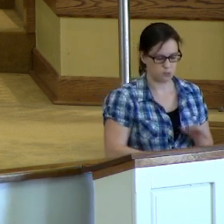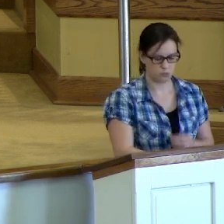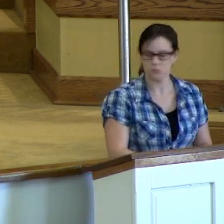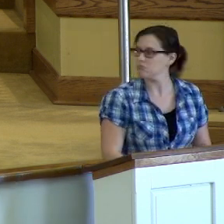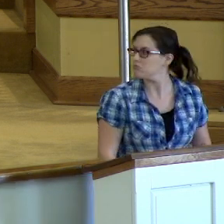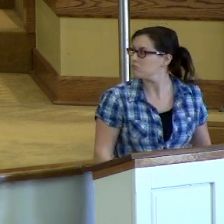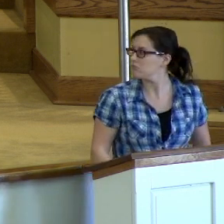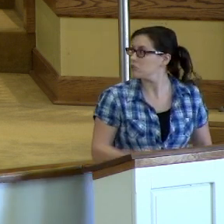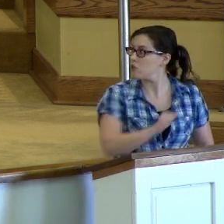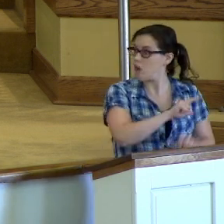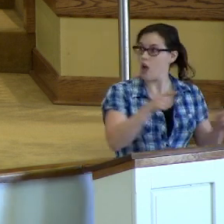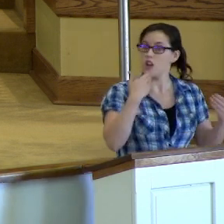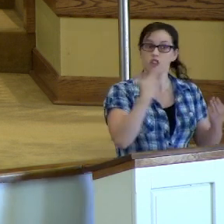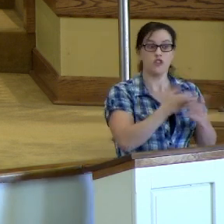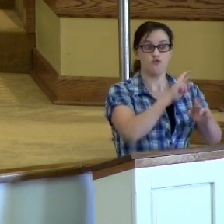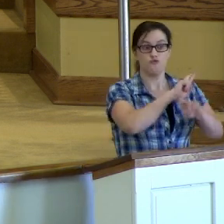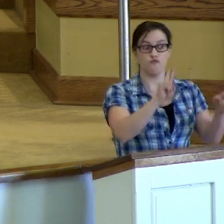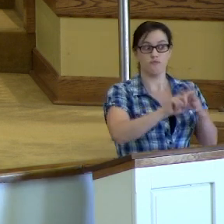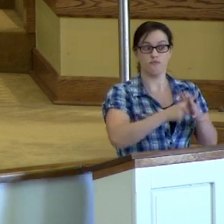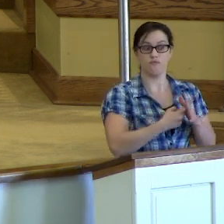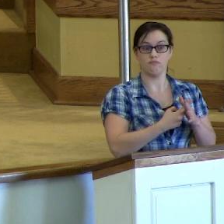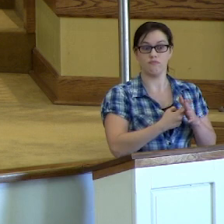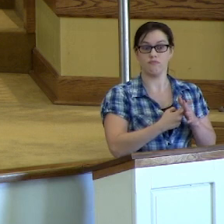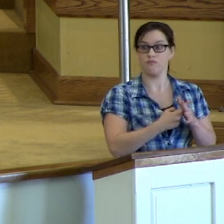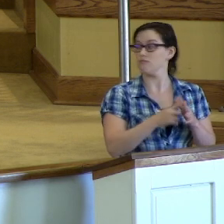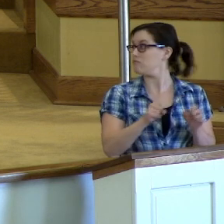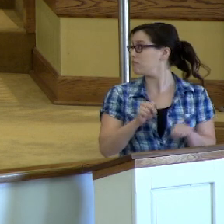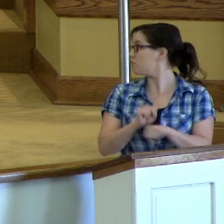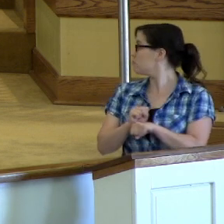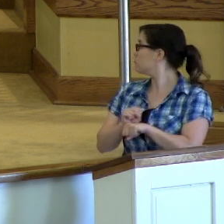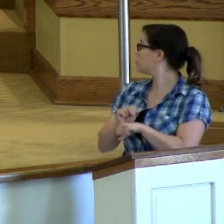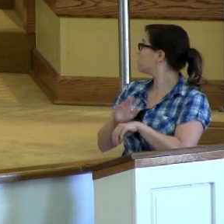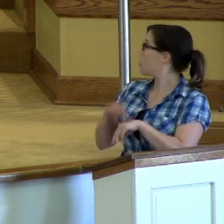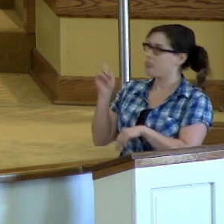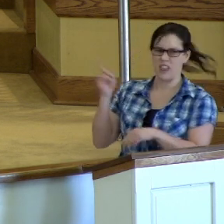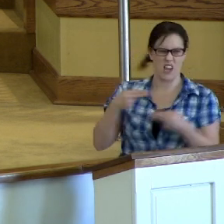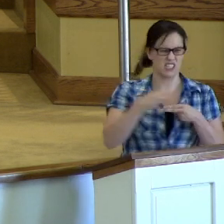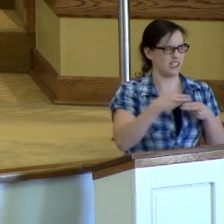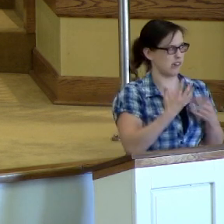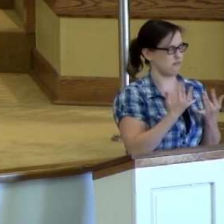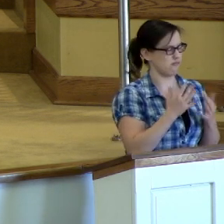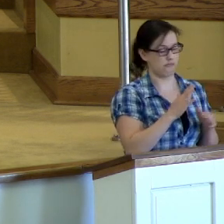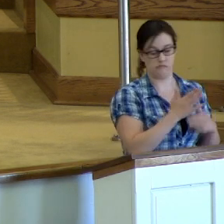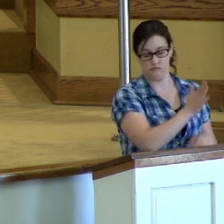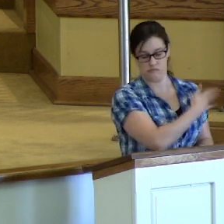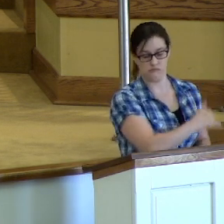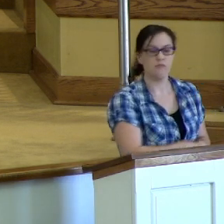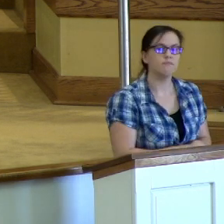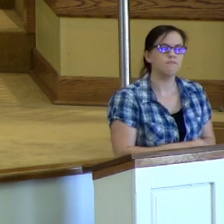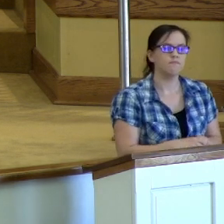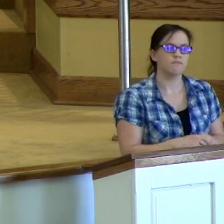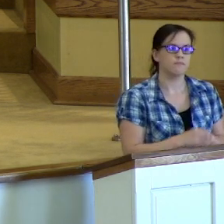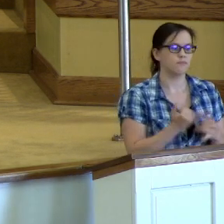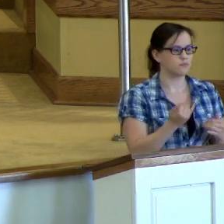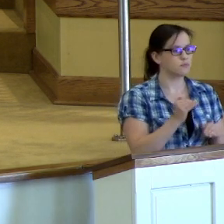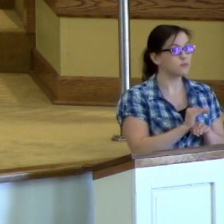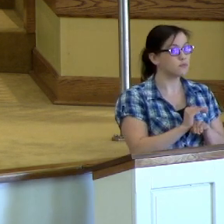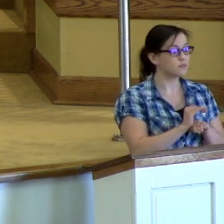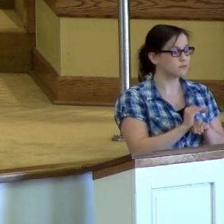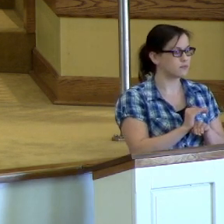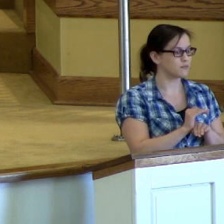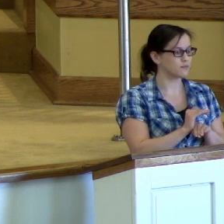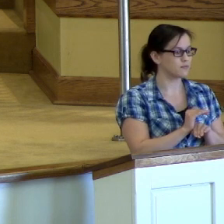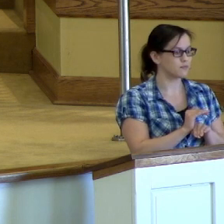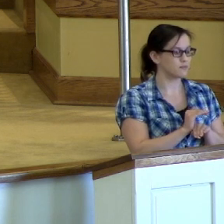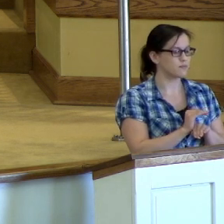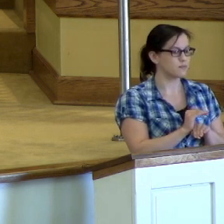Alright, we're all good here? He's working on it, amen. Alrighty. So tonight, I'm gonna push